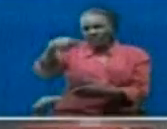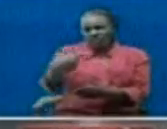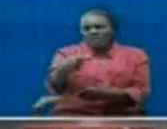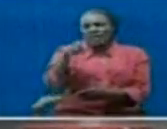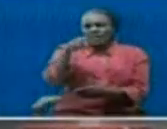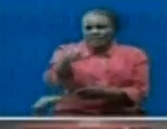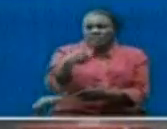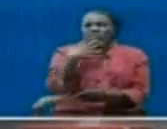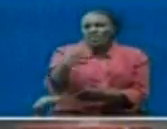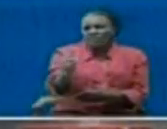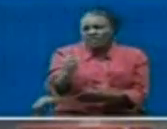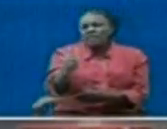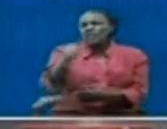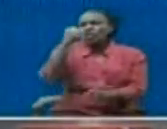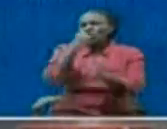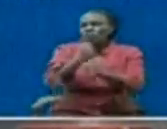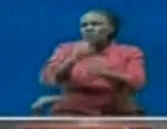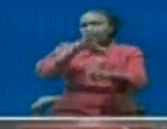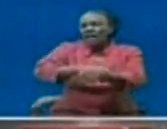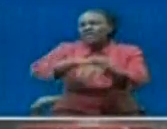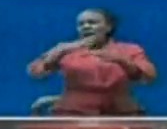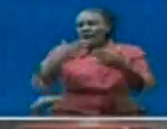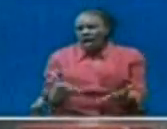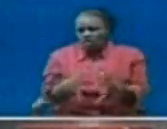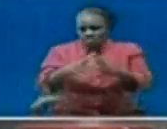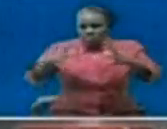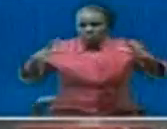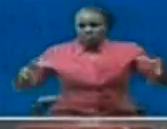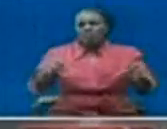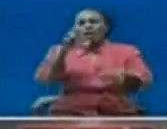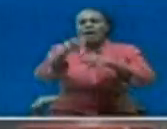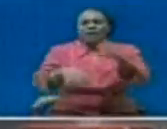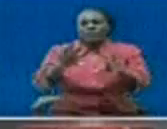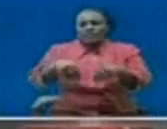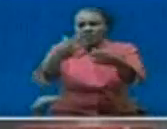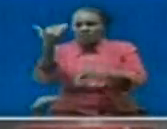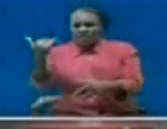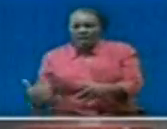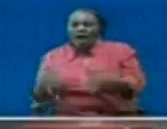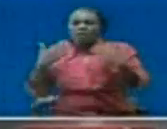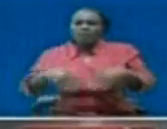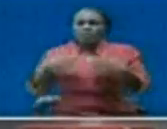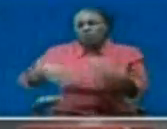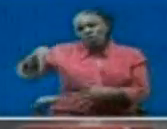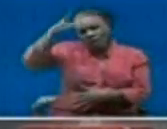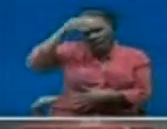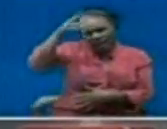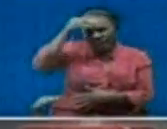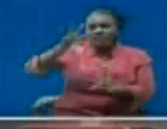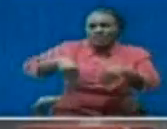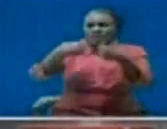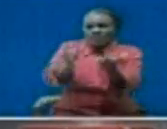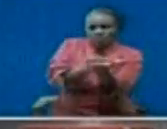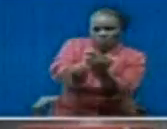to create 500,000 jobs in this country is to expand agriculture, give young people ownership to land, give them the finances to